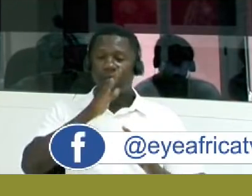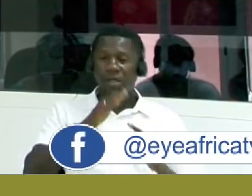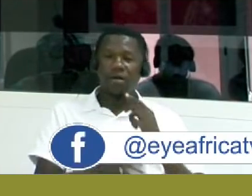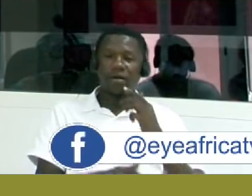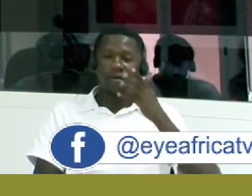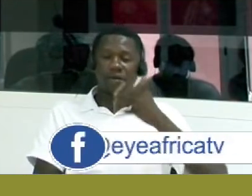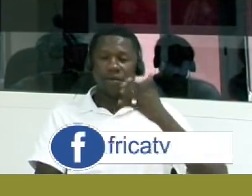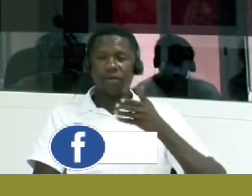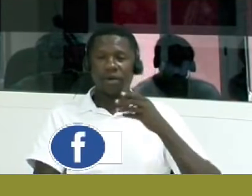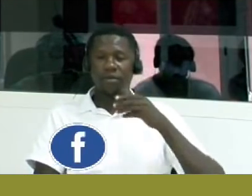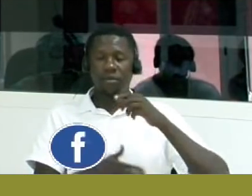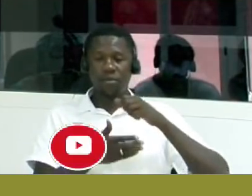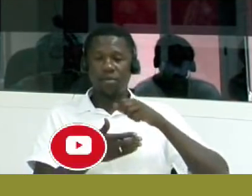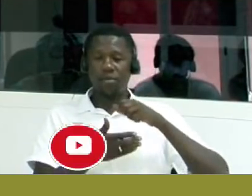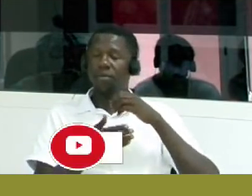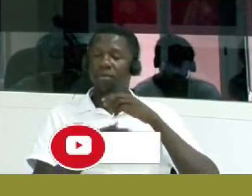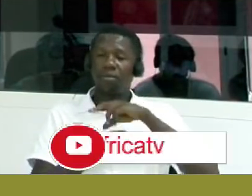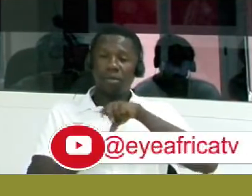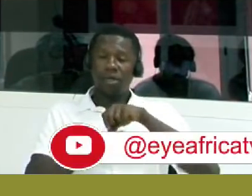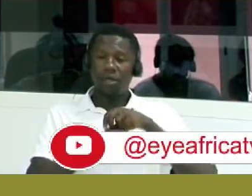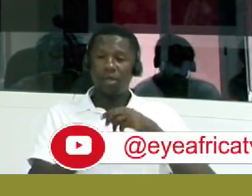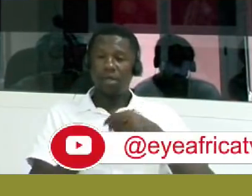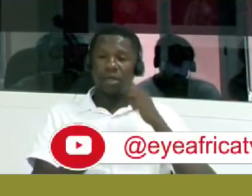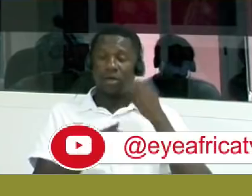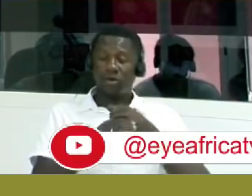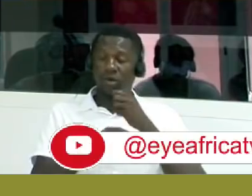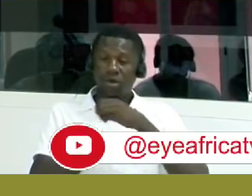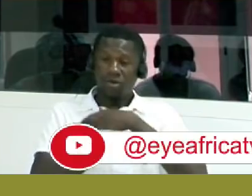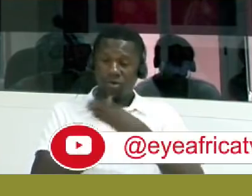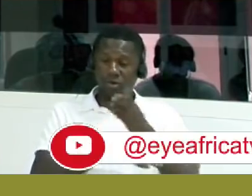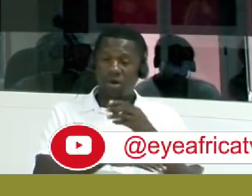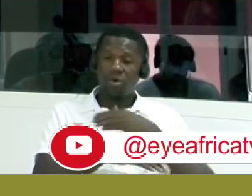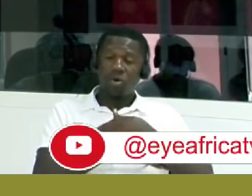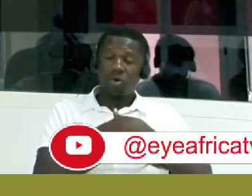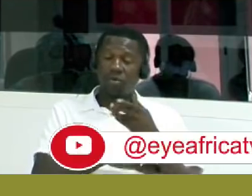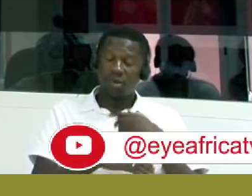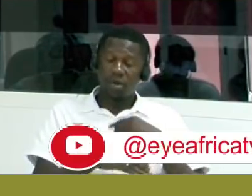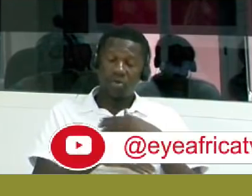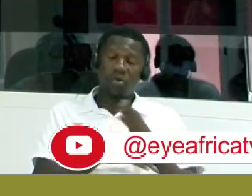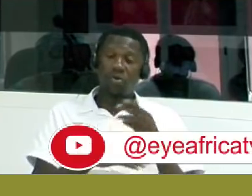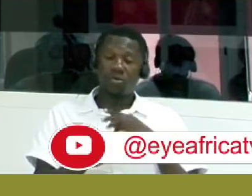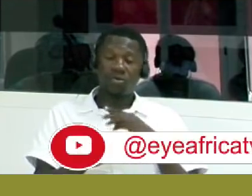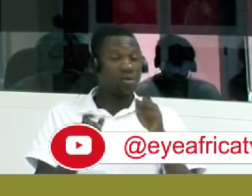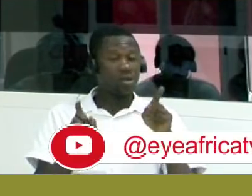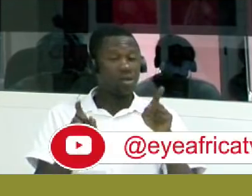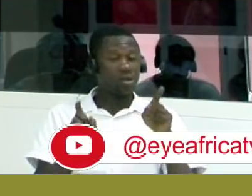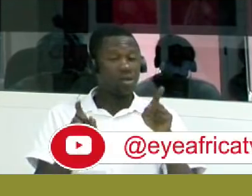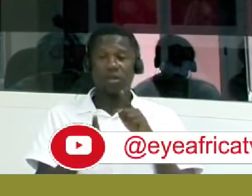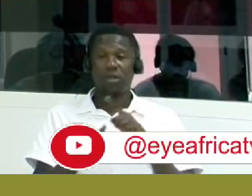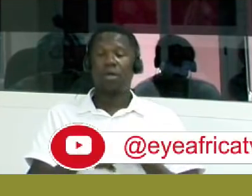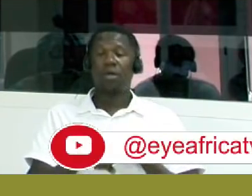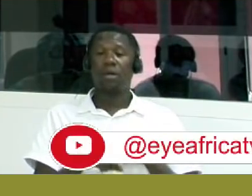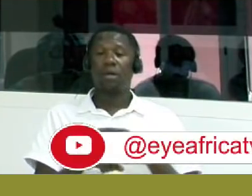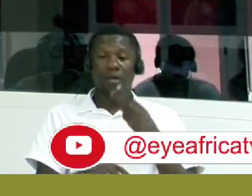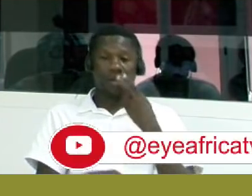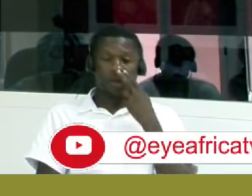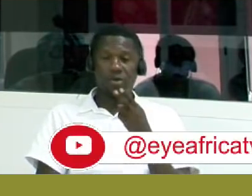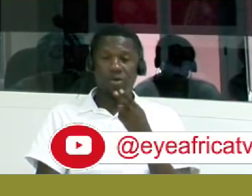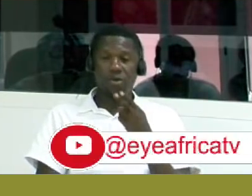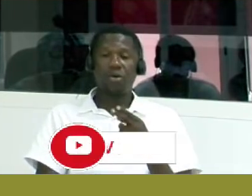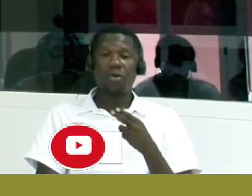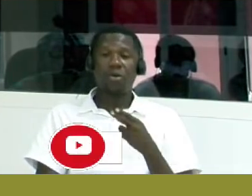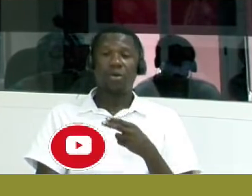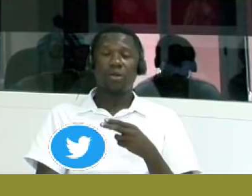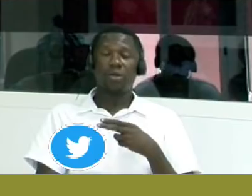15, 20 minutes, I had my door. The knocking the door and the opening of my door was this almost simultaneous. And I saw Tamsir holding his